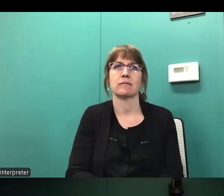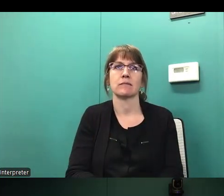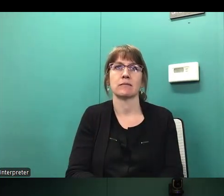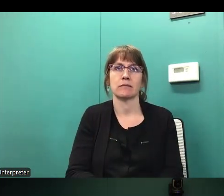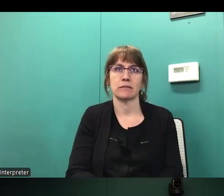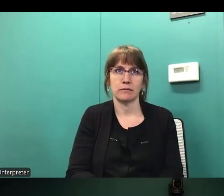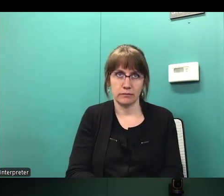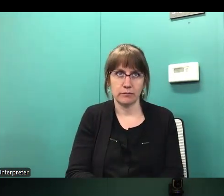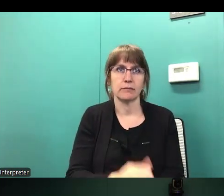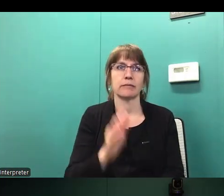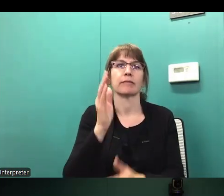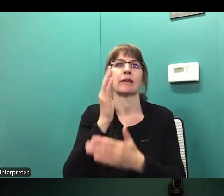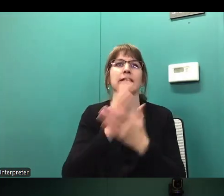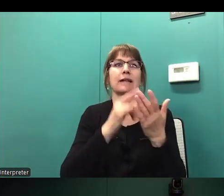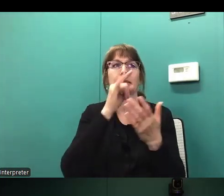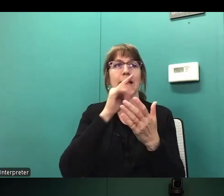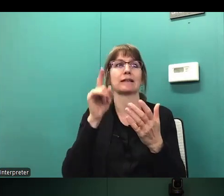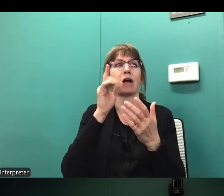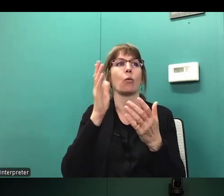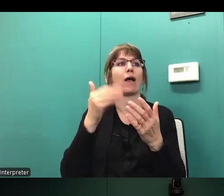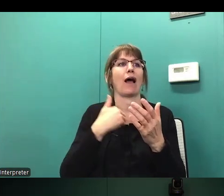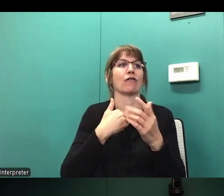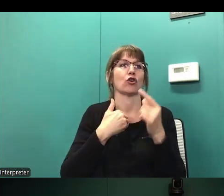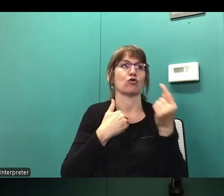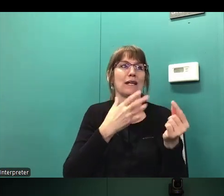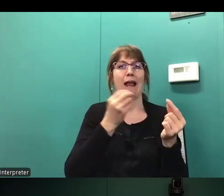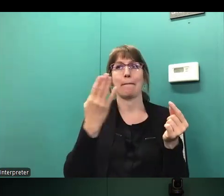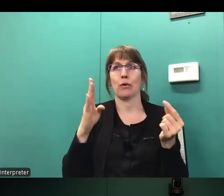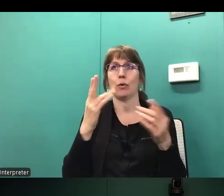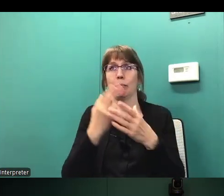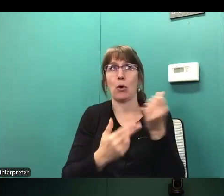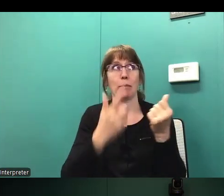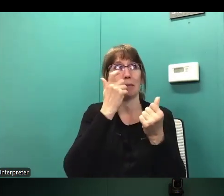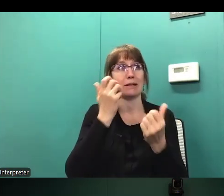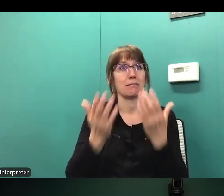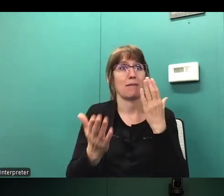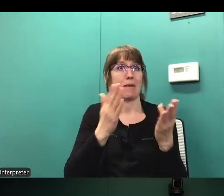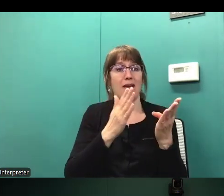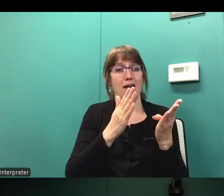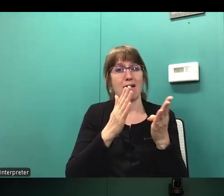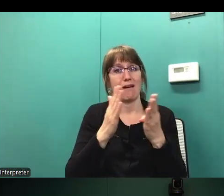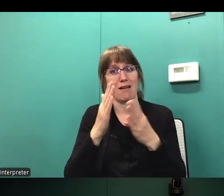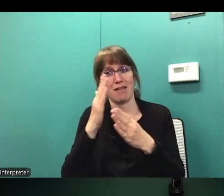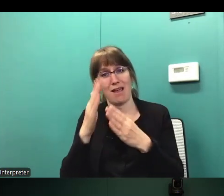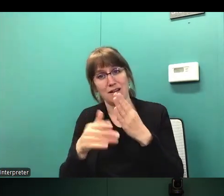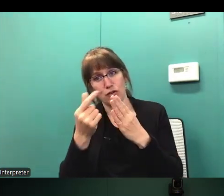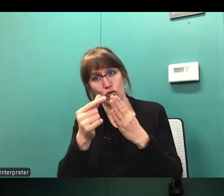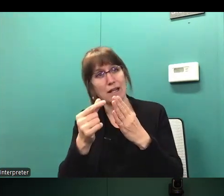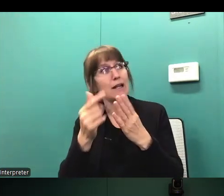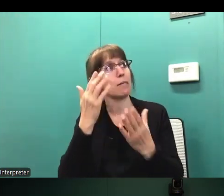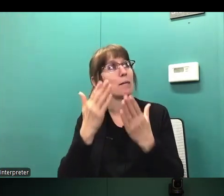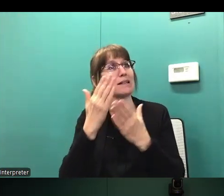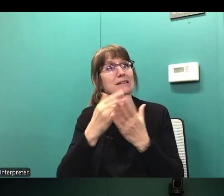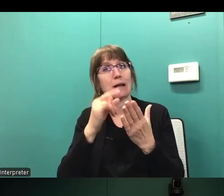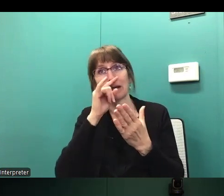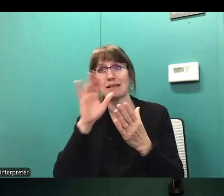And some kids I found, I will have a green form and a blue form for them because they are like maybe towards the end of the green. And you're gonna find some kids have great